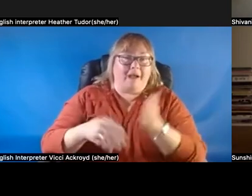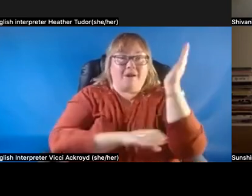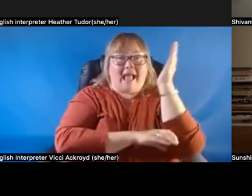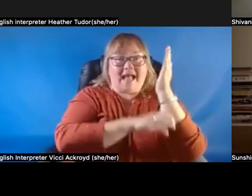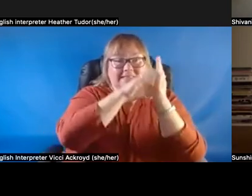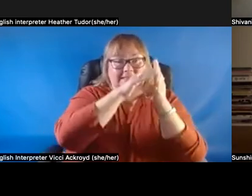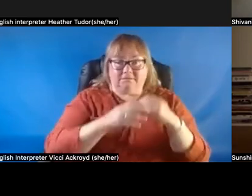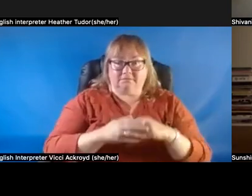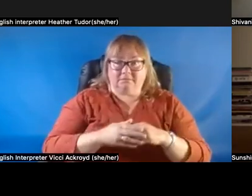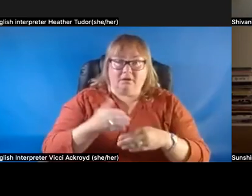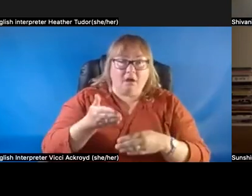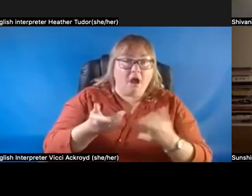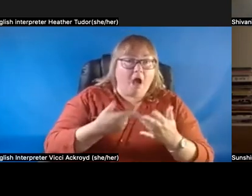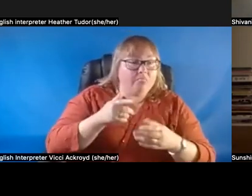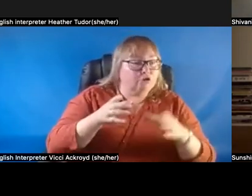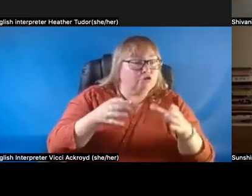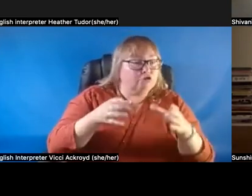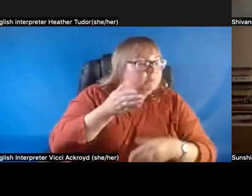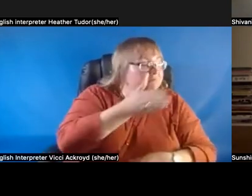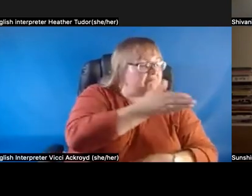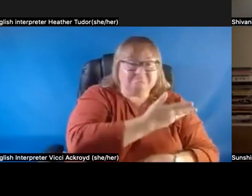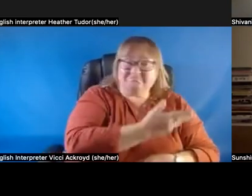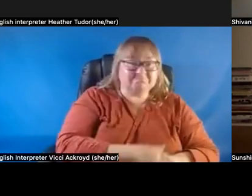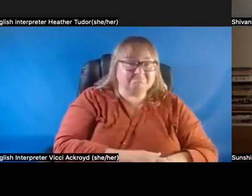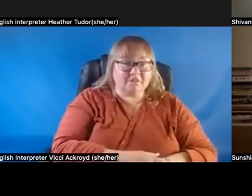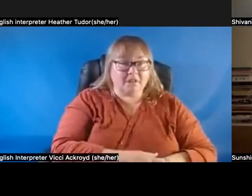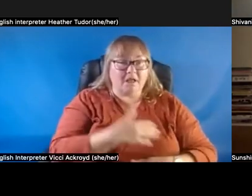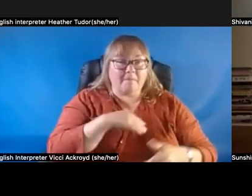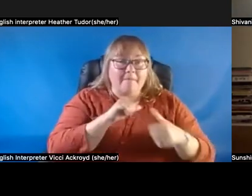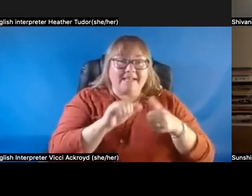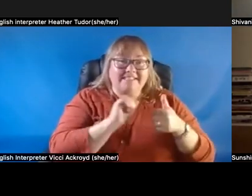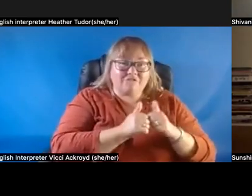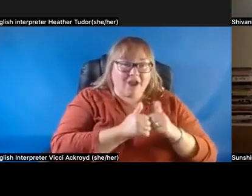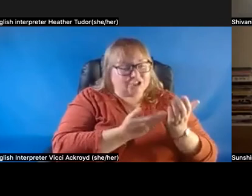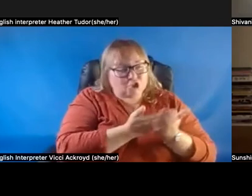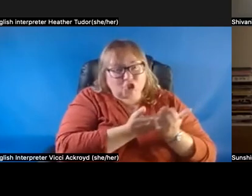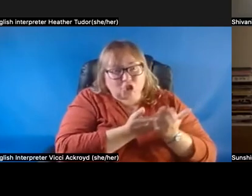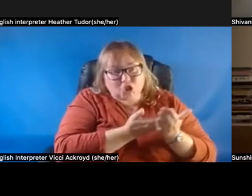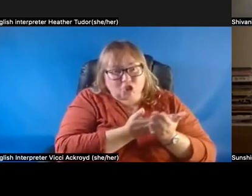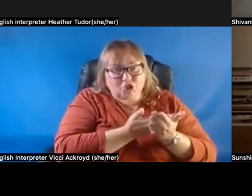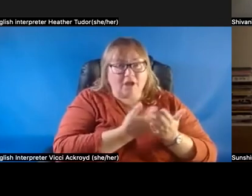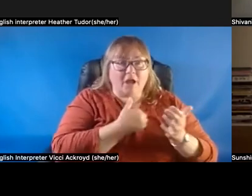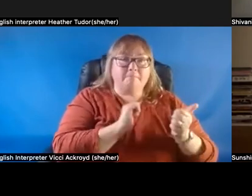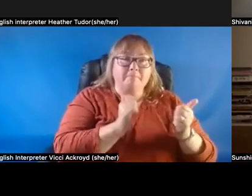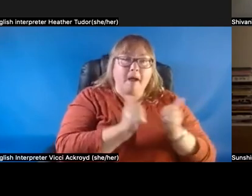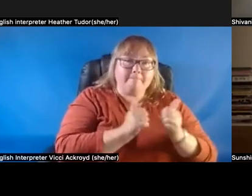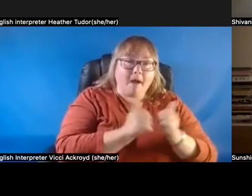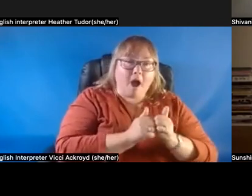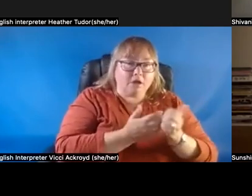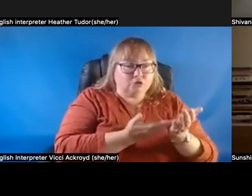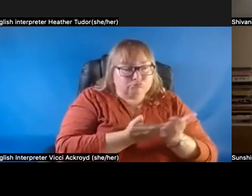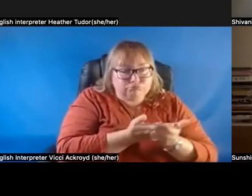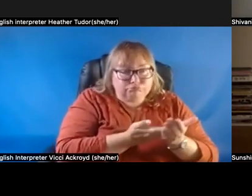any other group. I was, of course, talking to my best friends and my partner in intimate